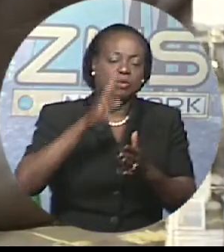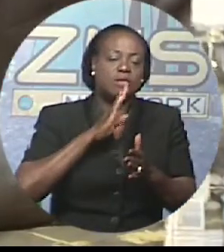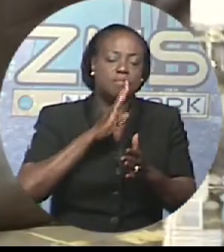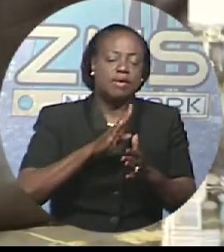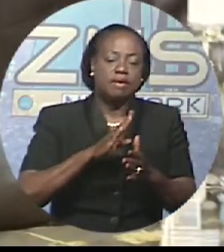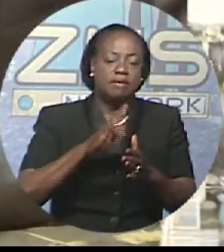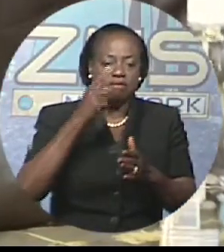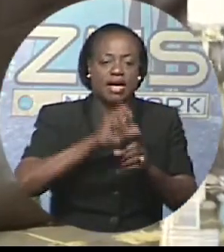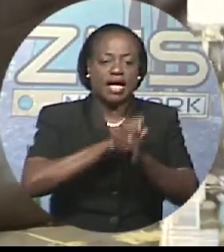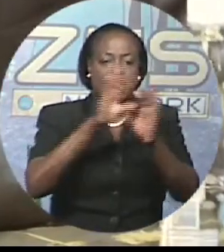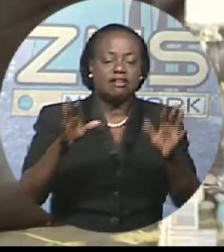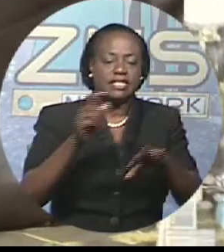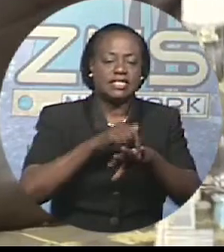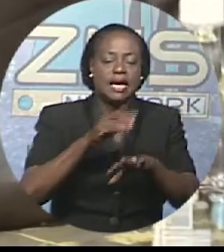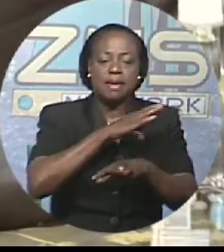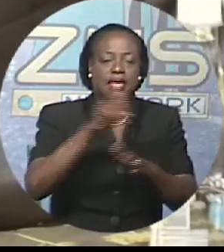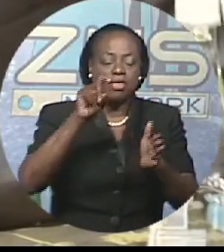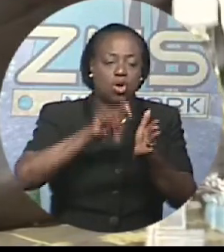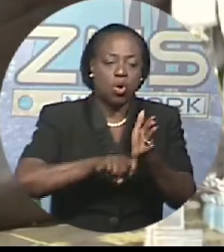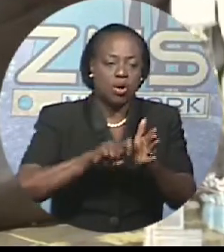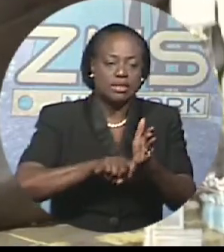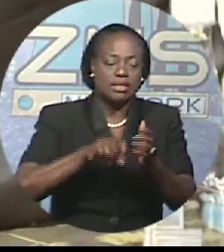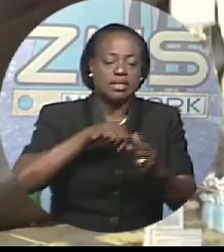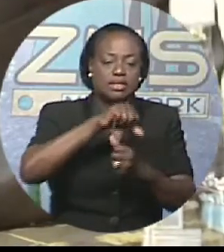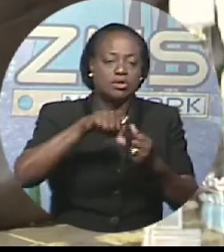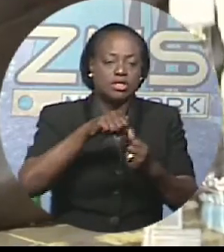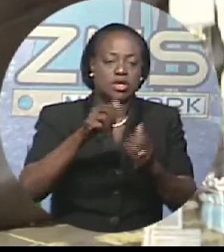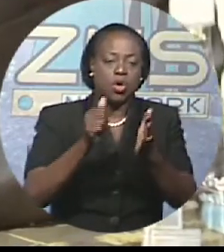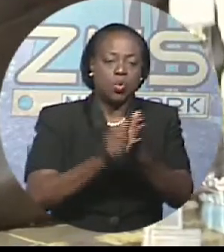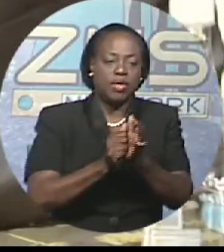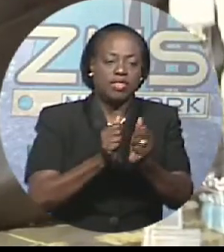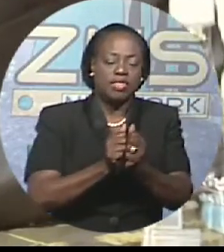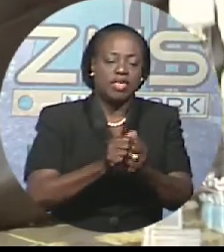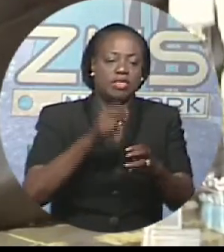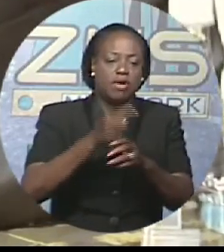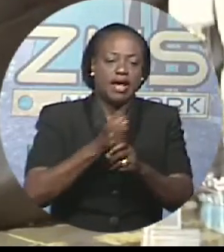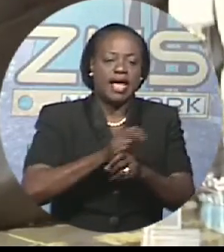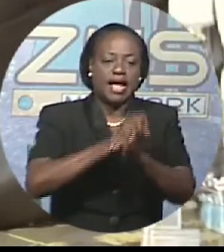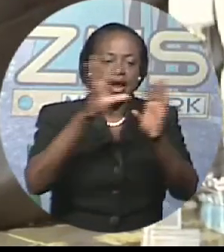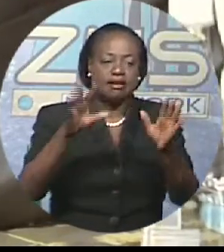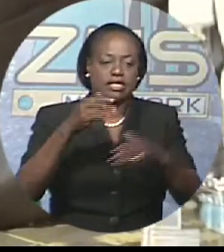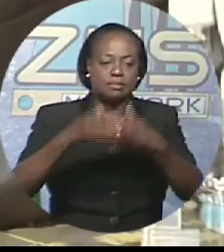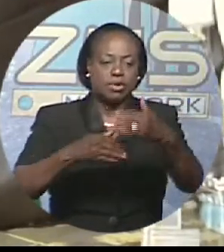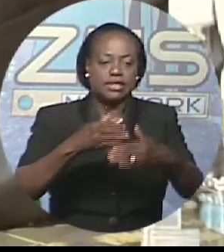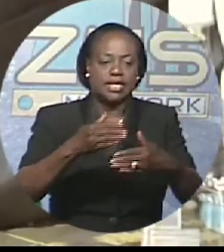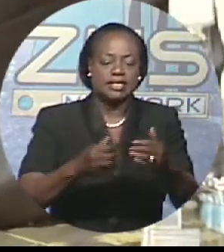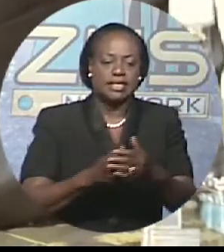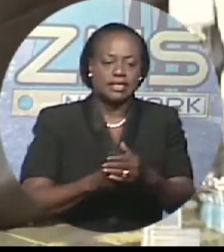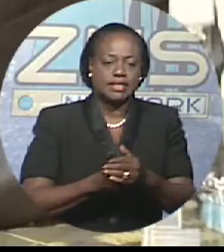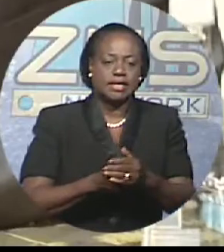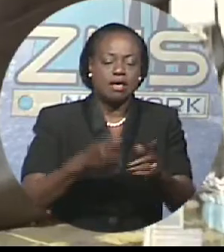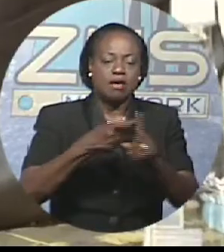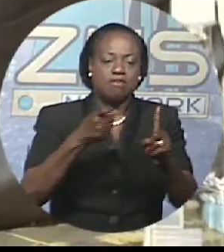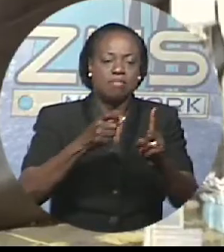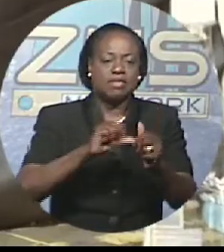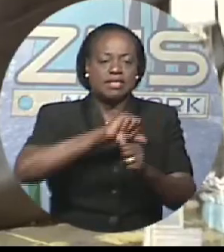and four, the restructuring of the organization to meet the demands of a modern customs